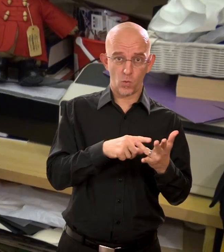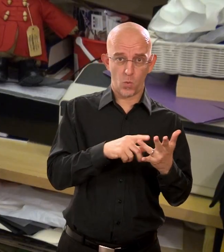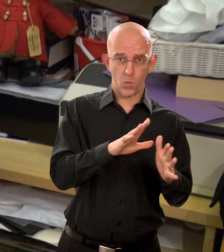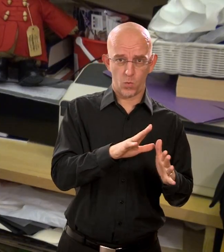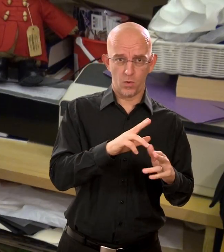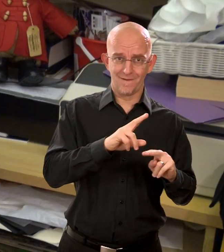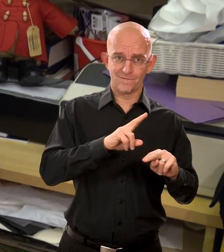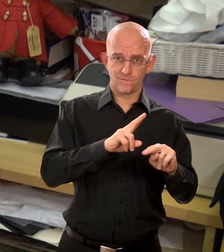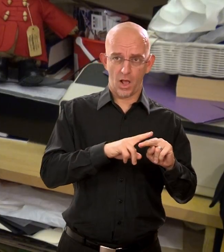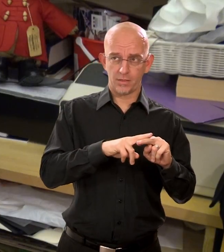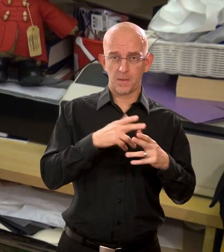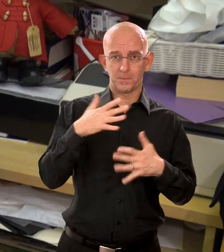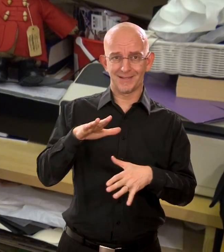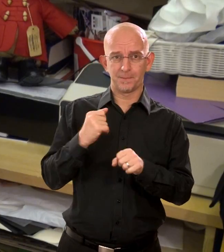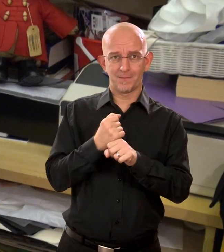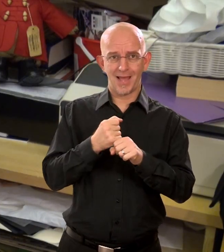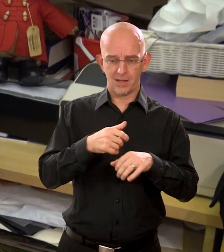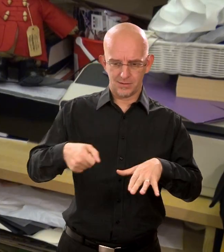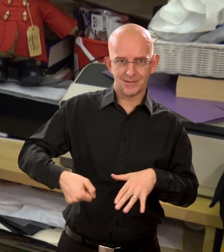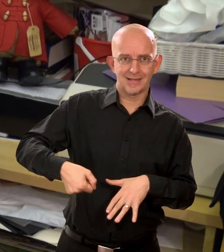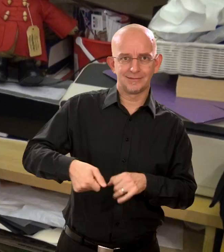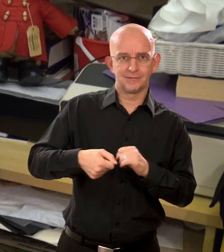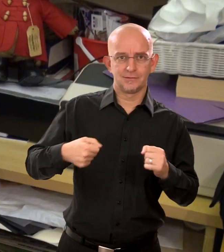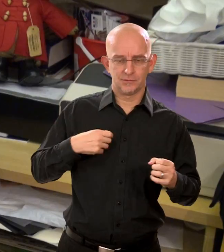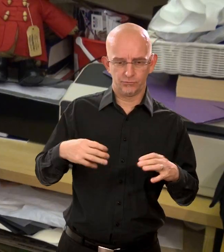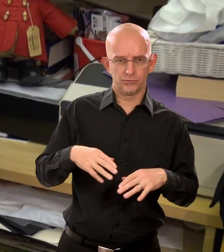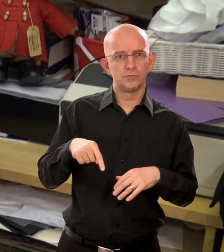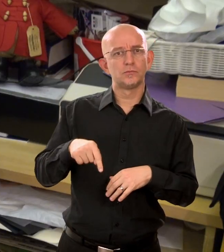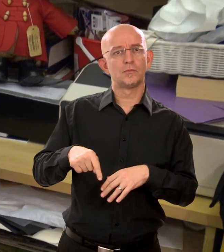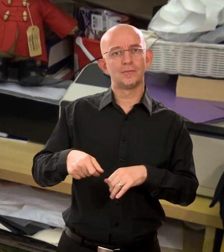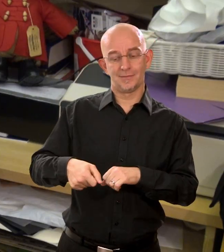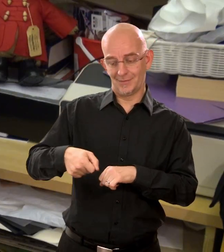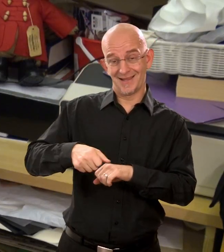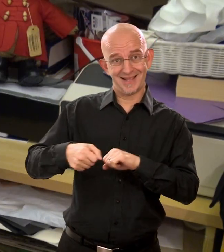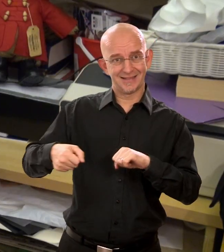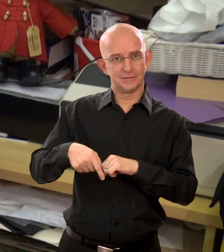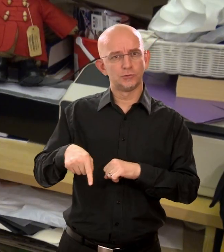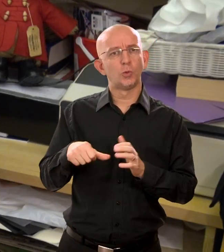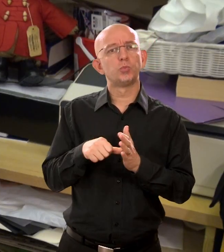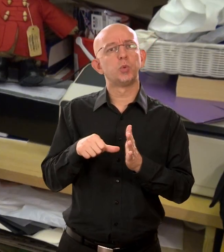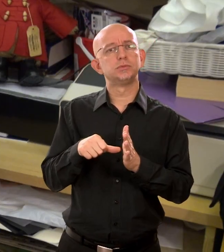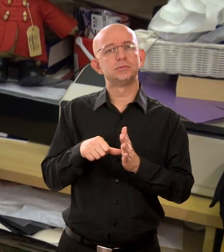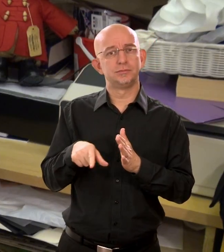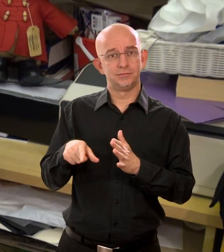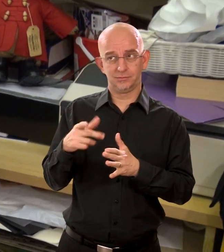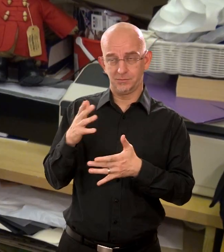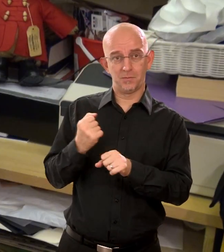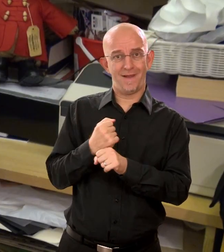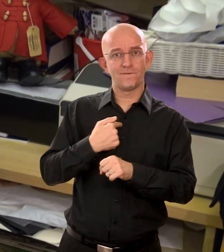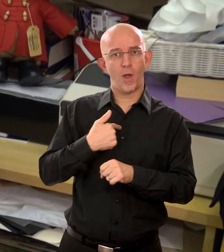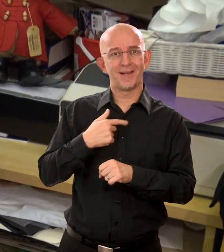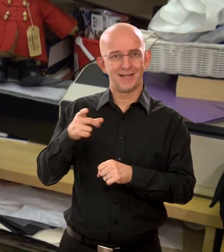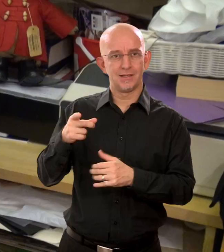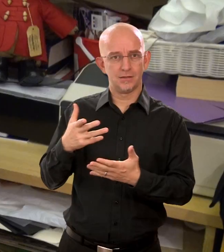case for. He made a wooden case for me for it. And I used to make cranes, particularly